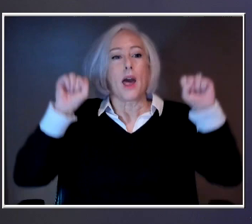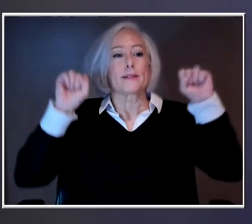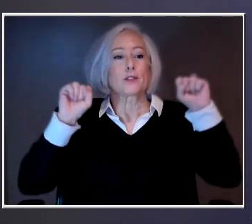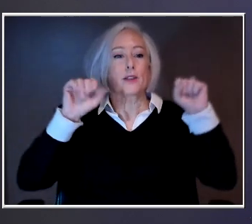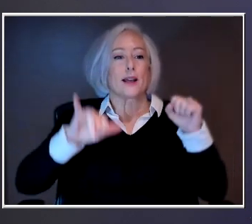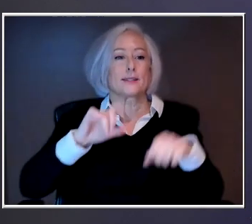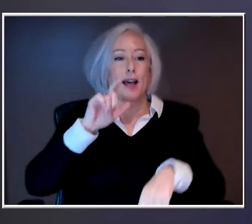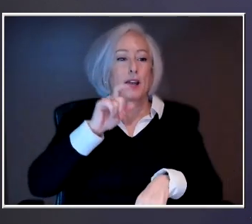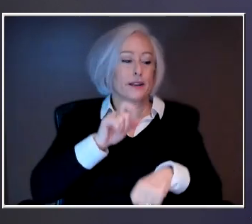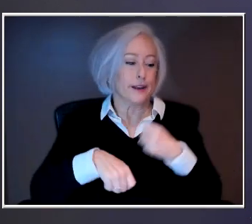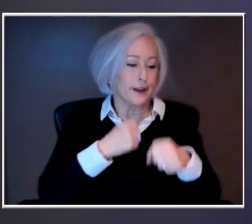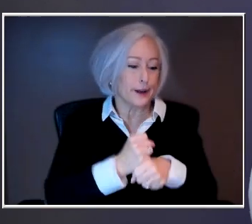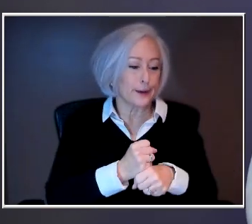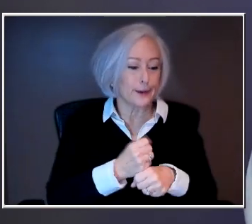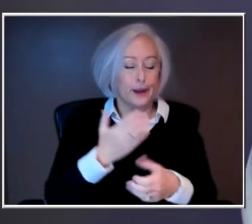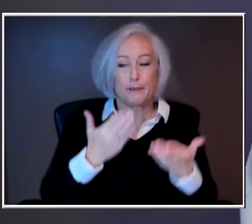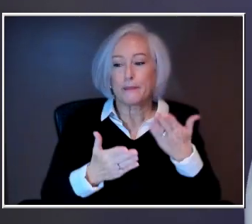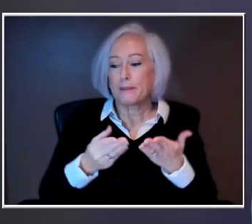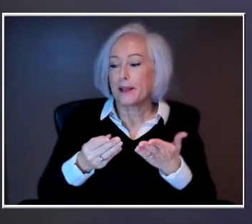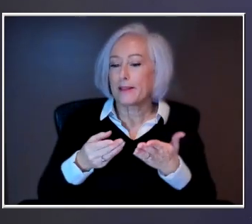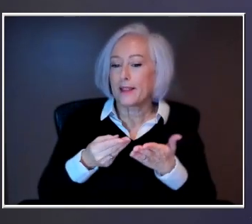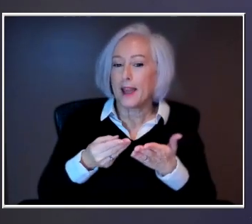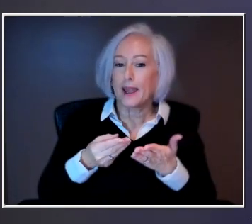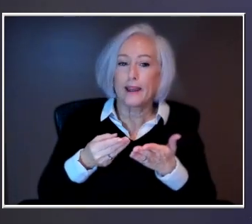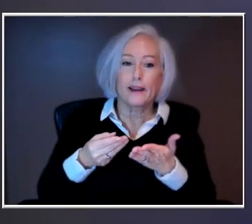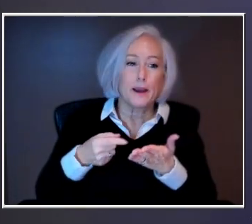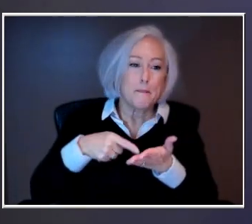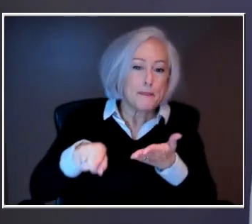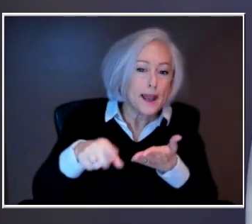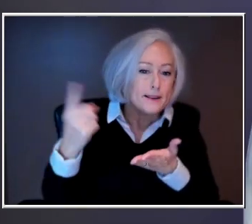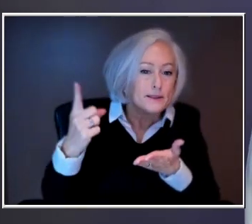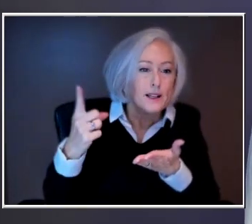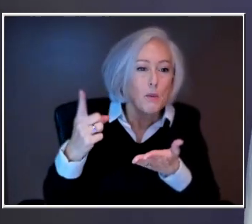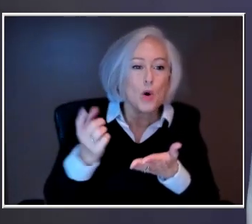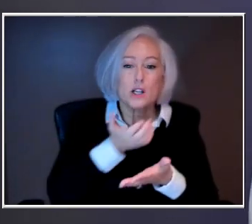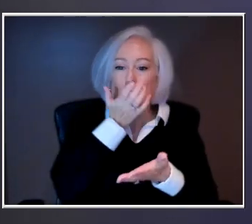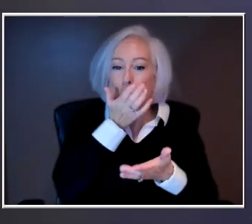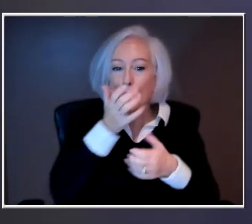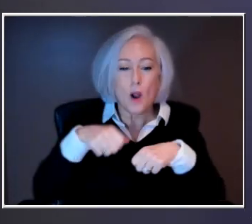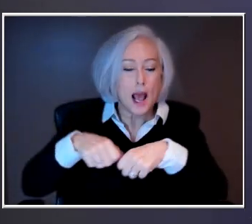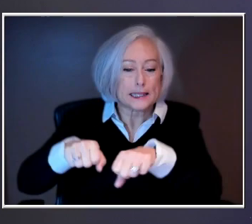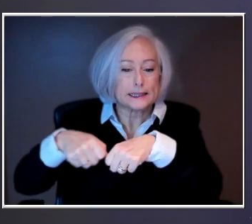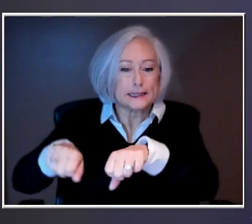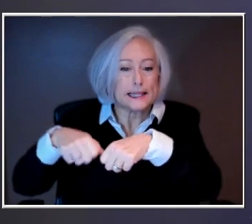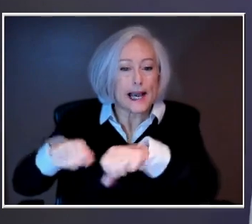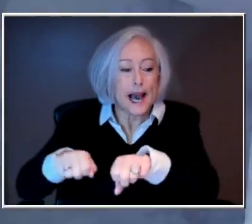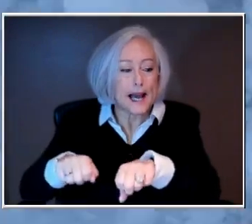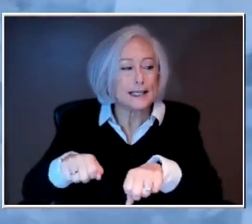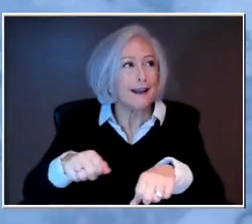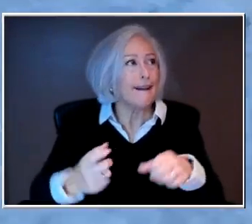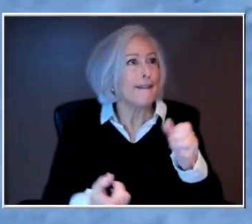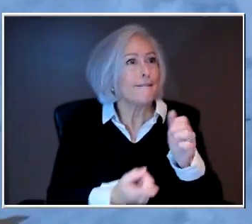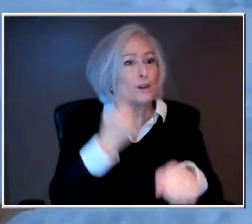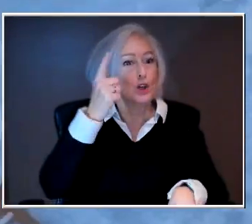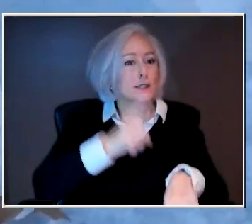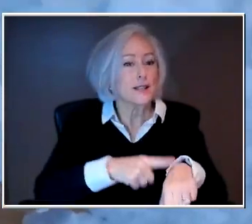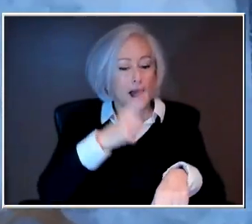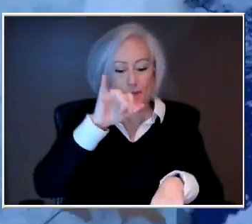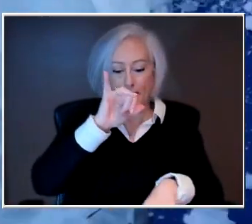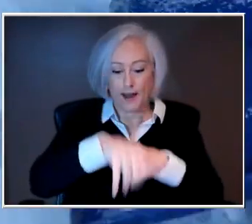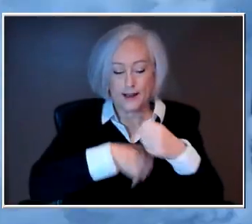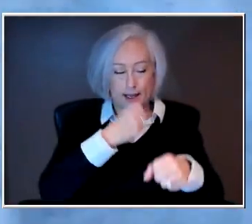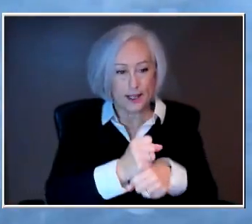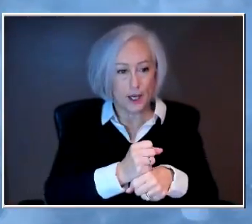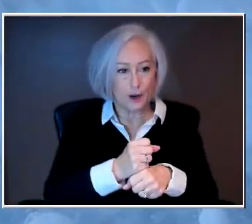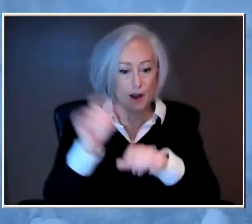have somebody else do that. They get some snow on the stoop, they go out to shovel, and that amount of exertion can reveal underlying coronary artery disease or